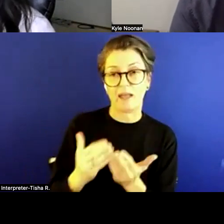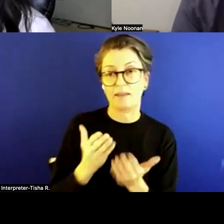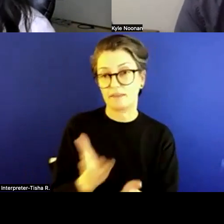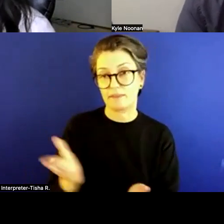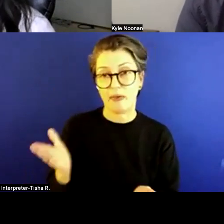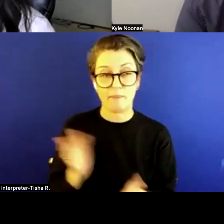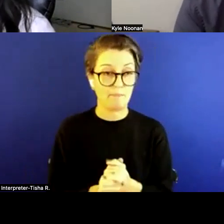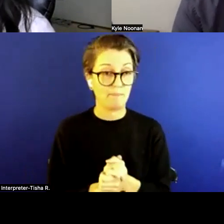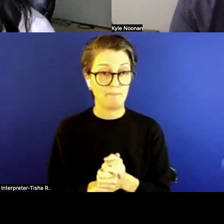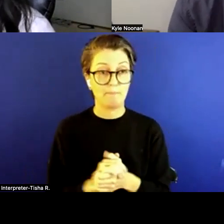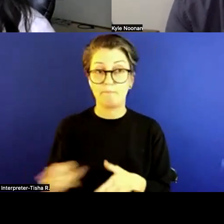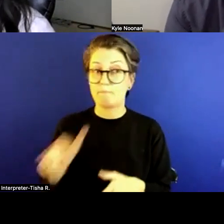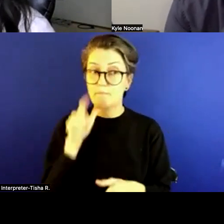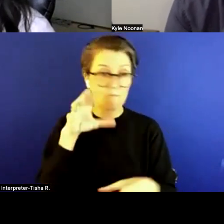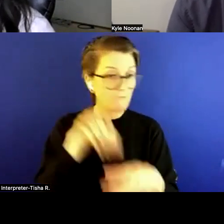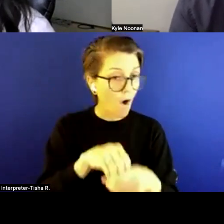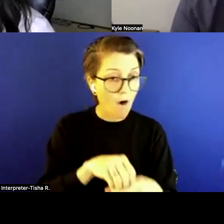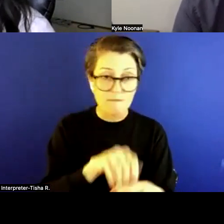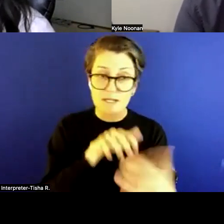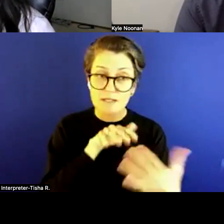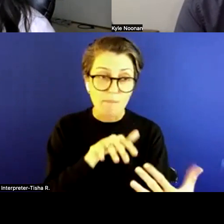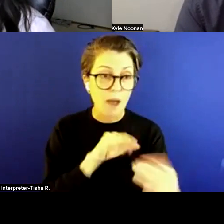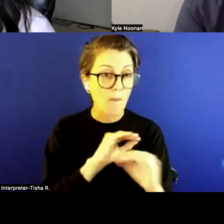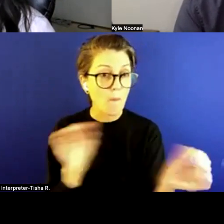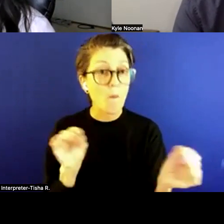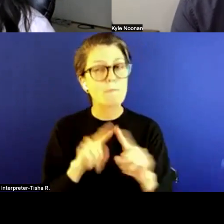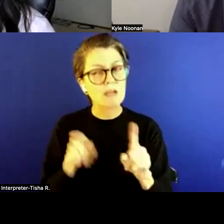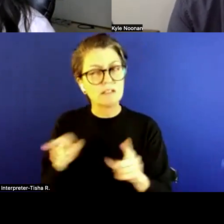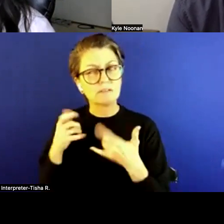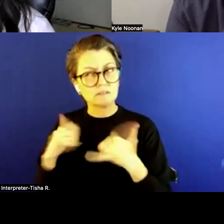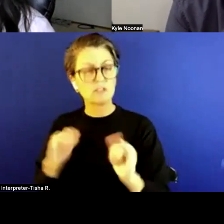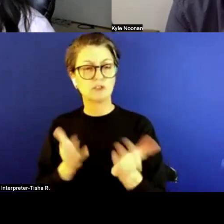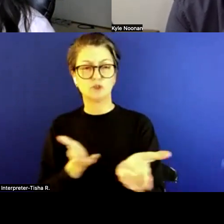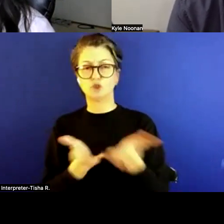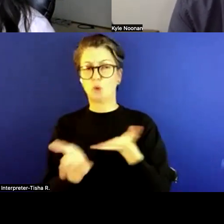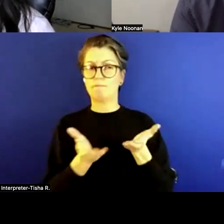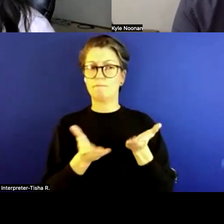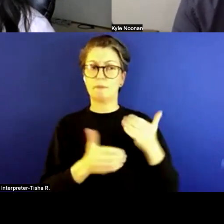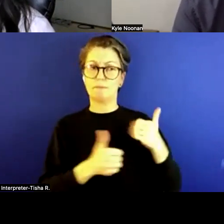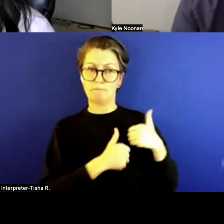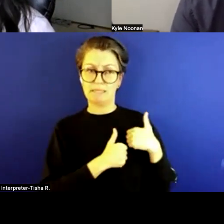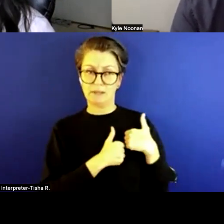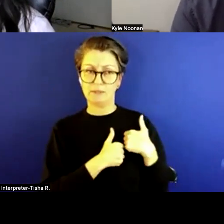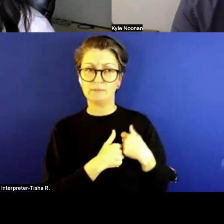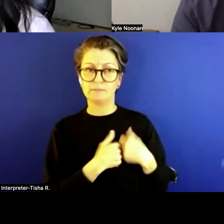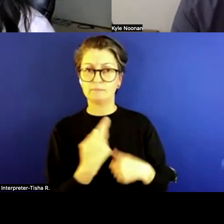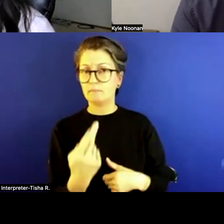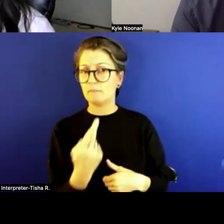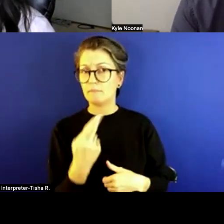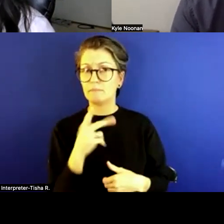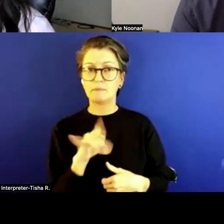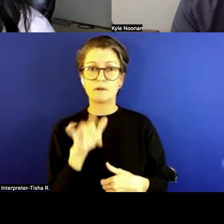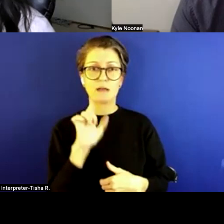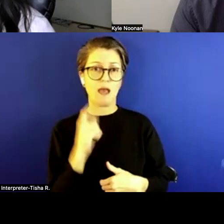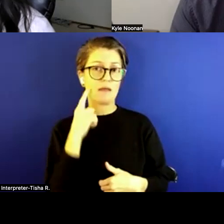do combat duties, they served the military or our country in some way. Kyle and I think probably the majority of veterans